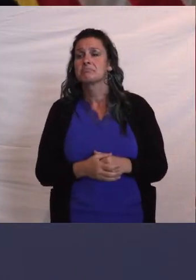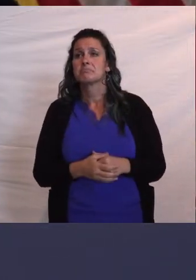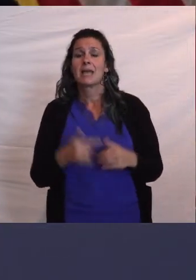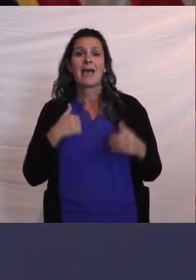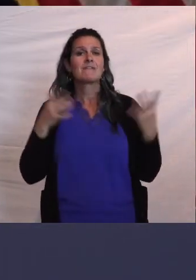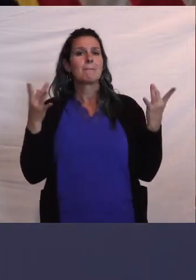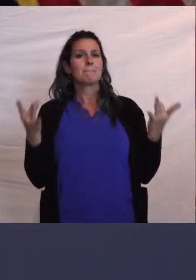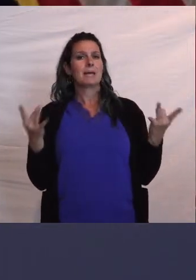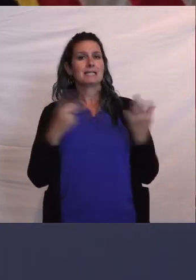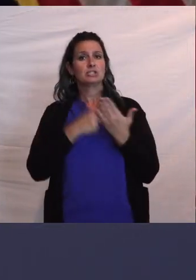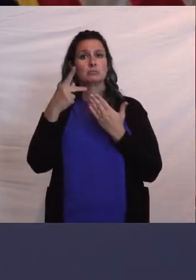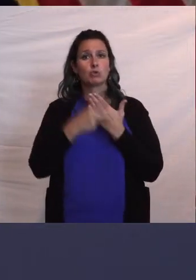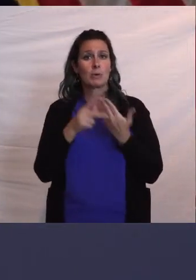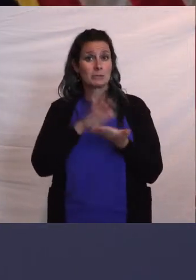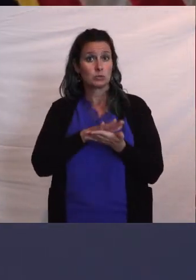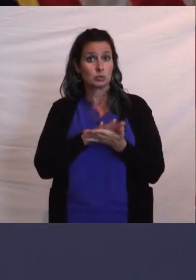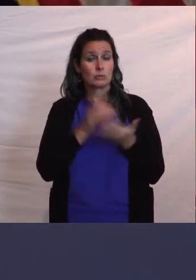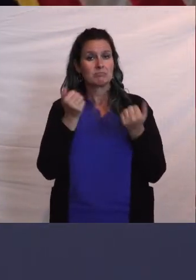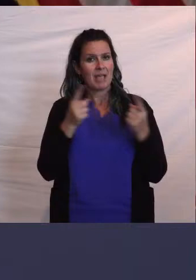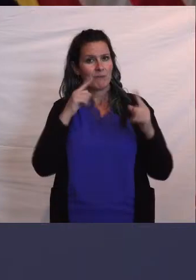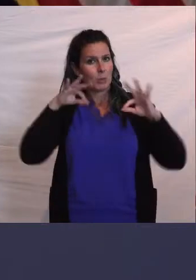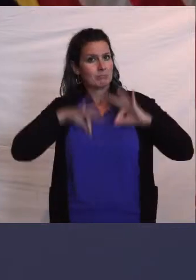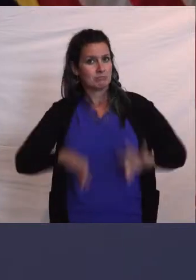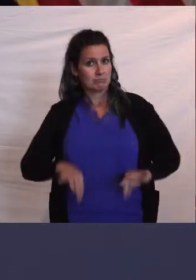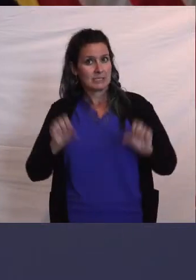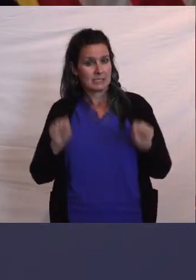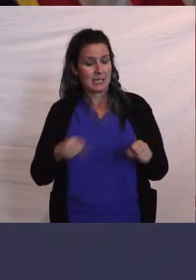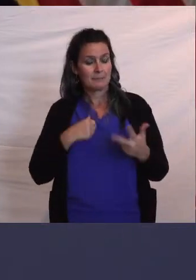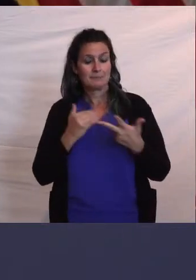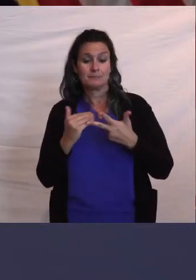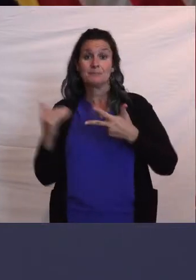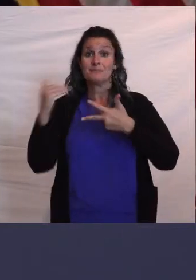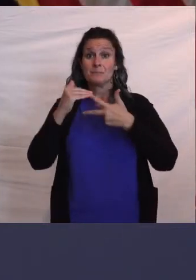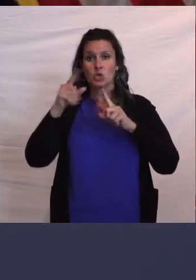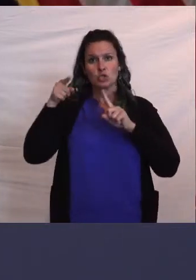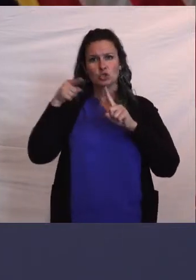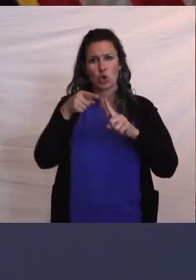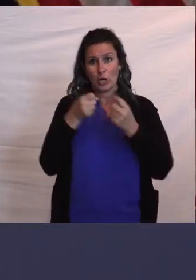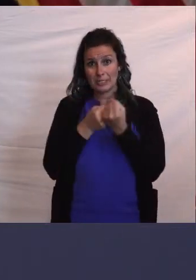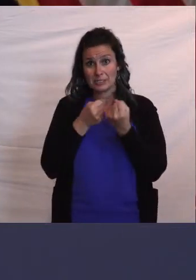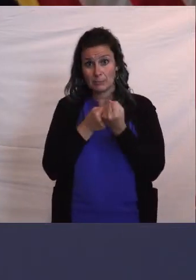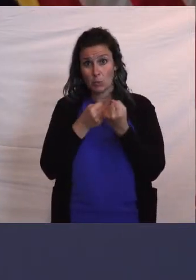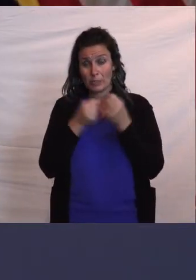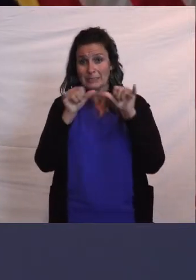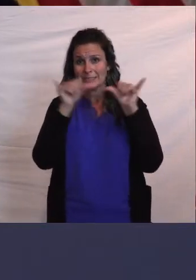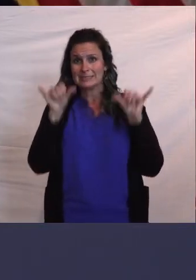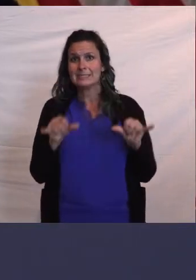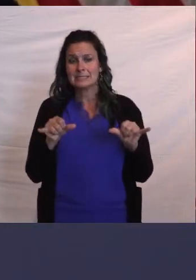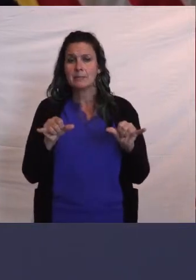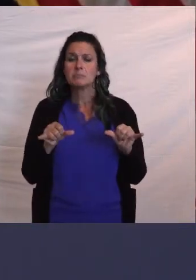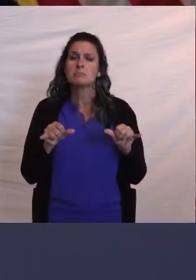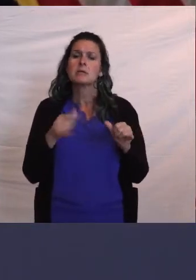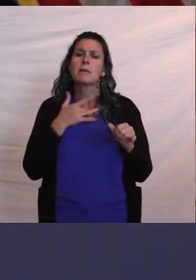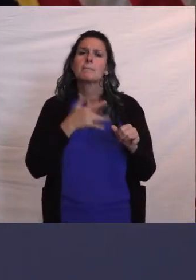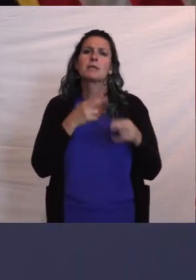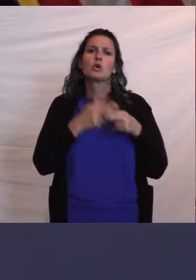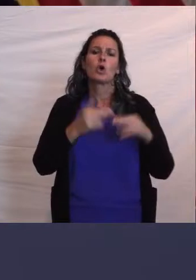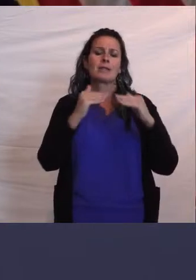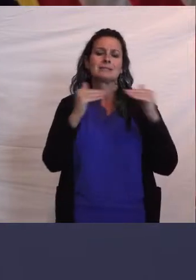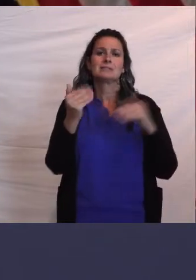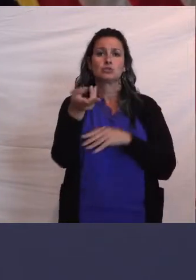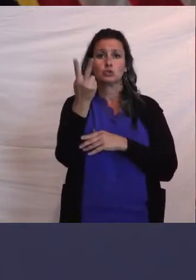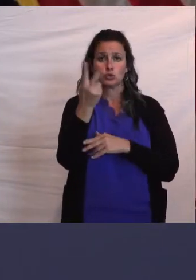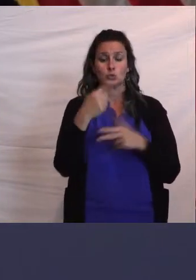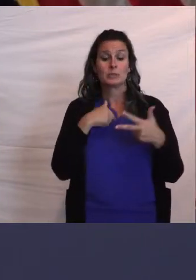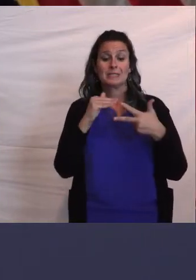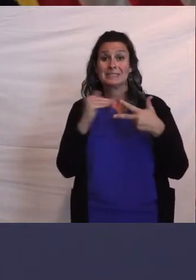meditation program in a school where everyone can benefit. And then you move to a targeted support, system, which is often referred to as Tier 2.